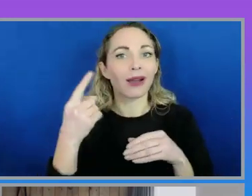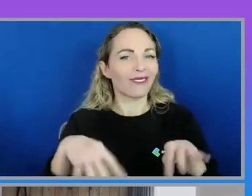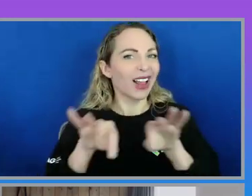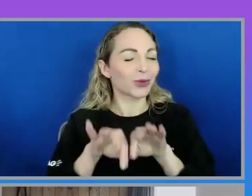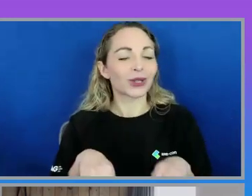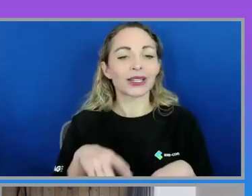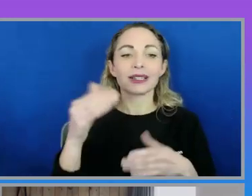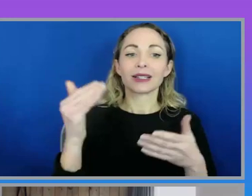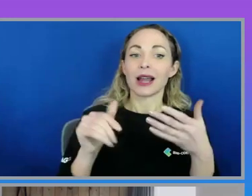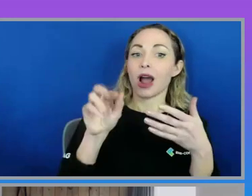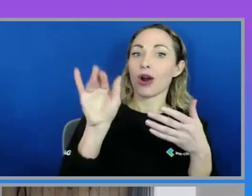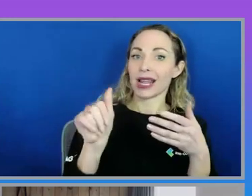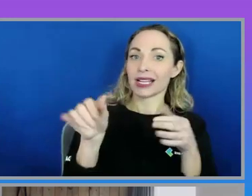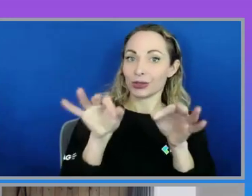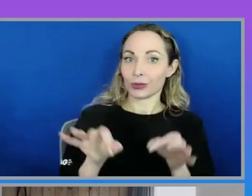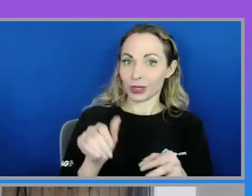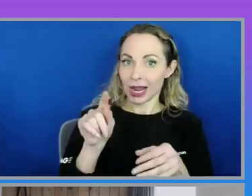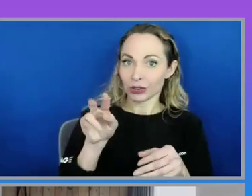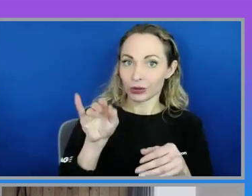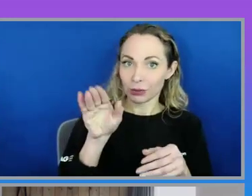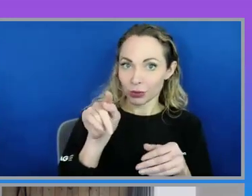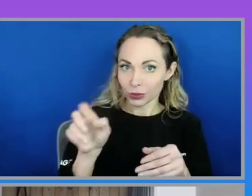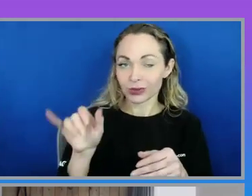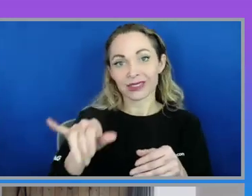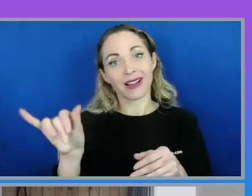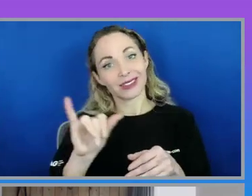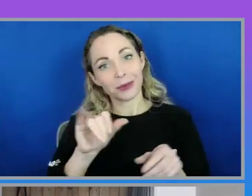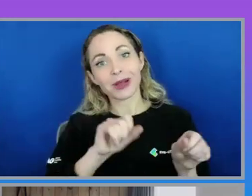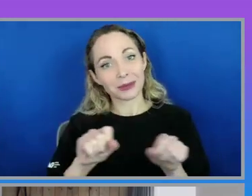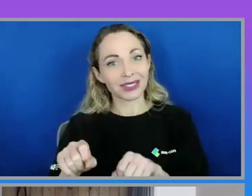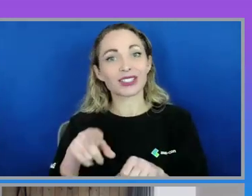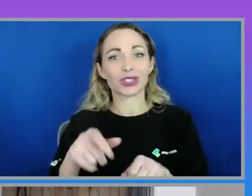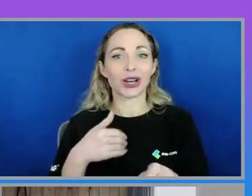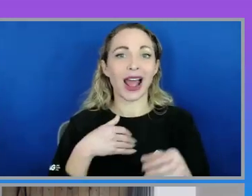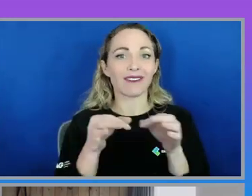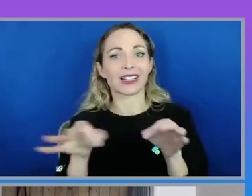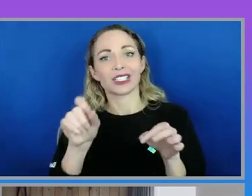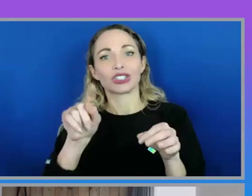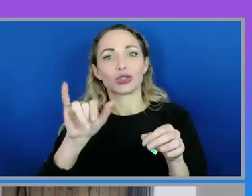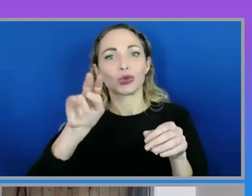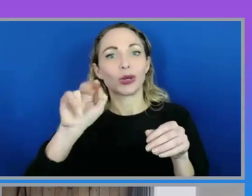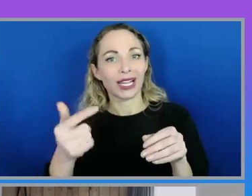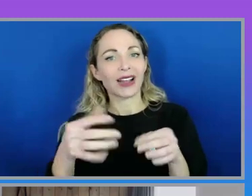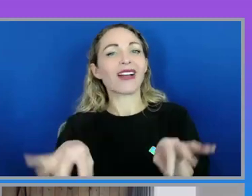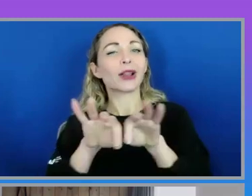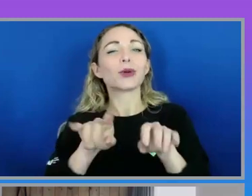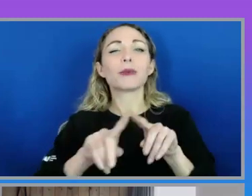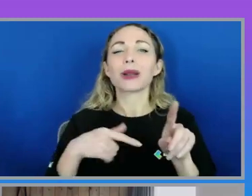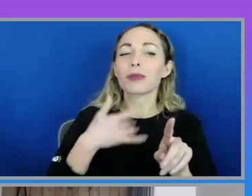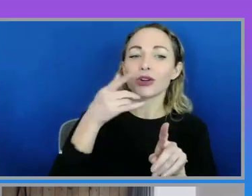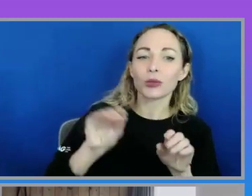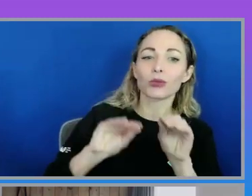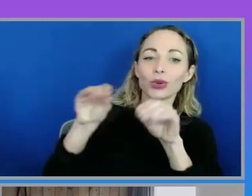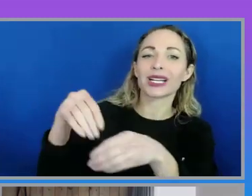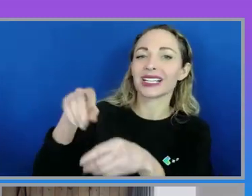ARIA description attribute is also a possibility. It should have a string value, but I prefer you to put it in the DOM because